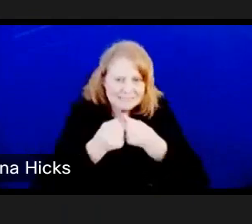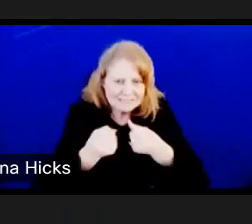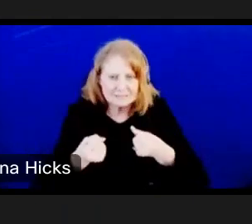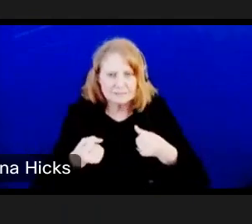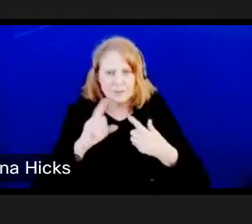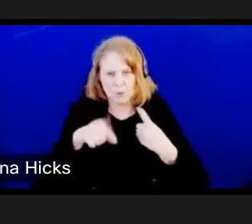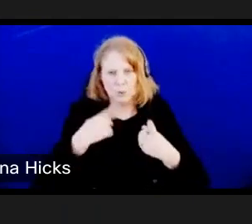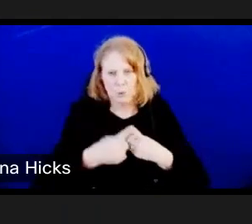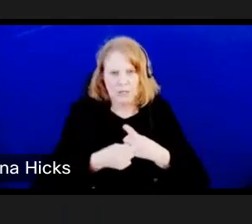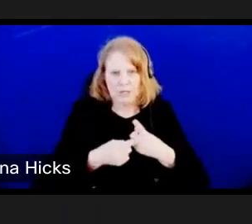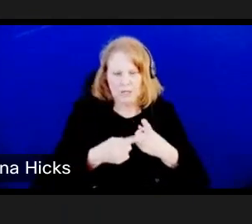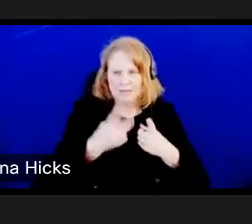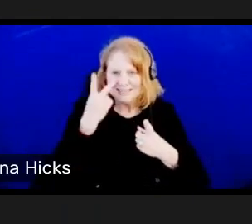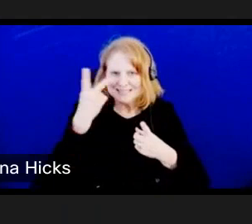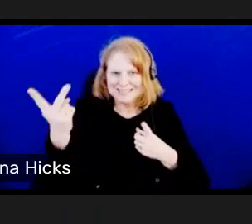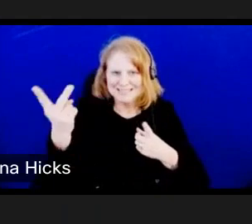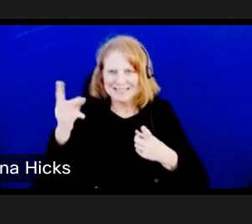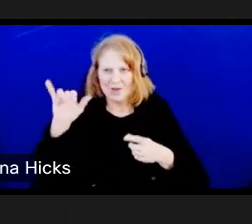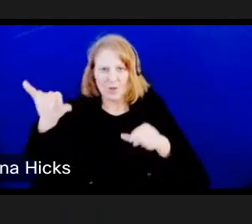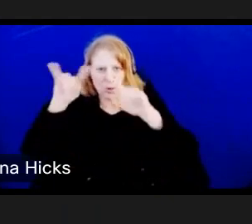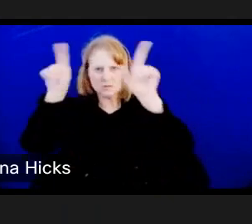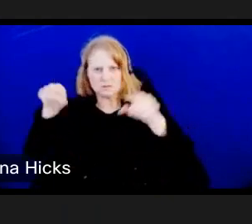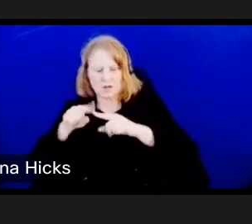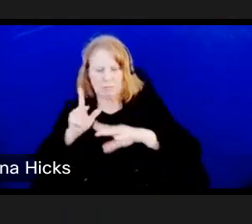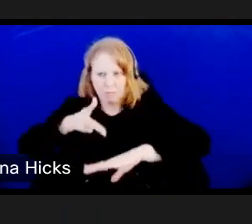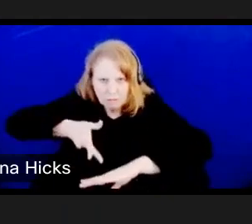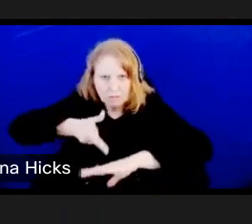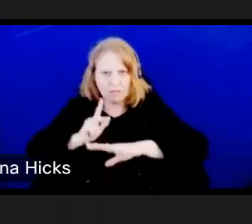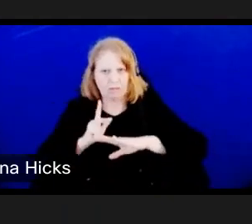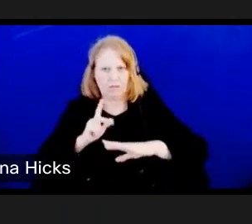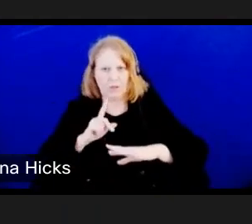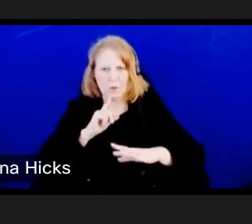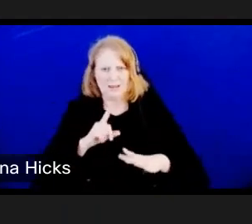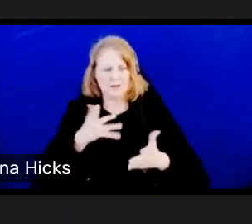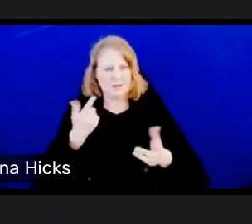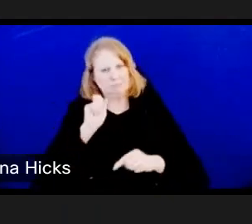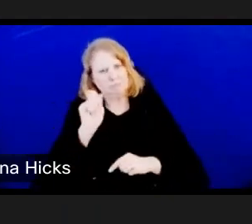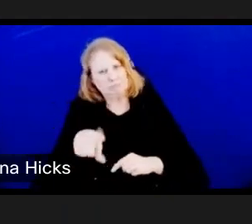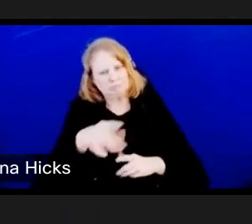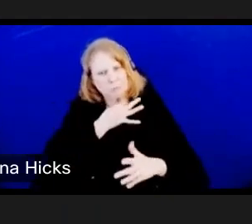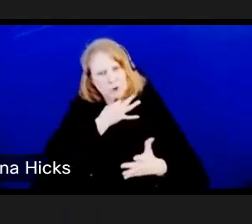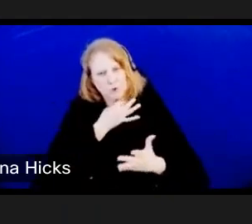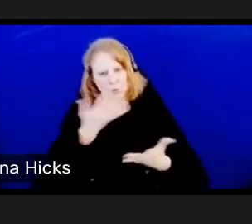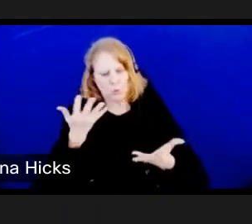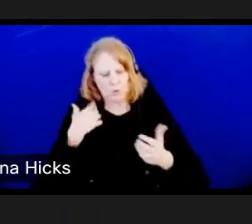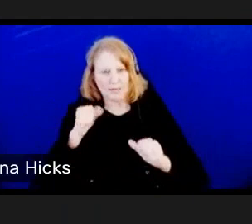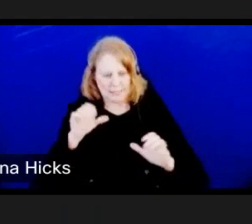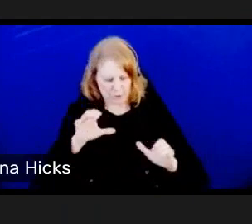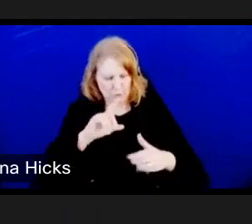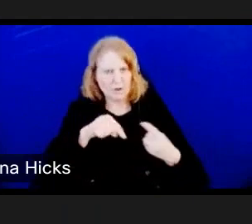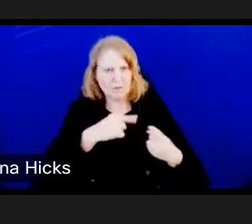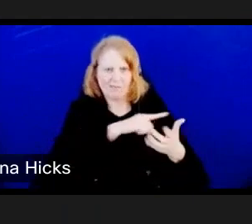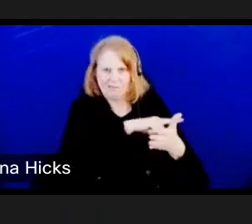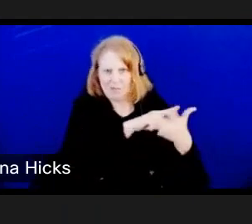when they see these stop signs. So I want to know what we can do about those. There's also a